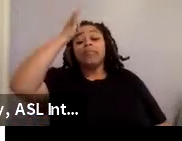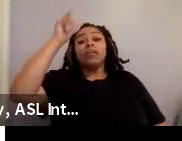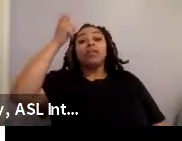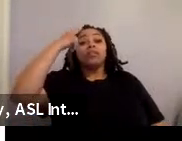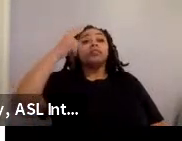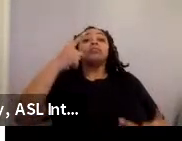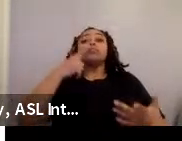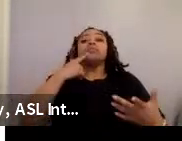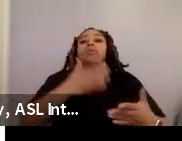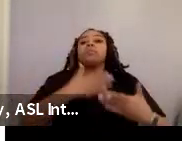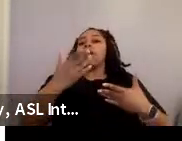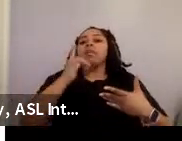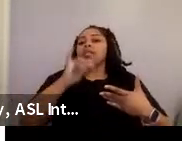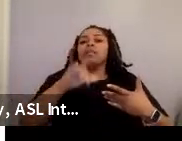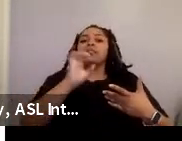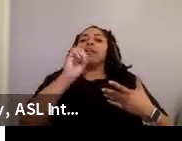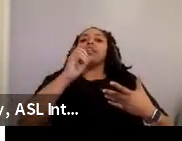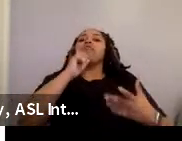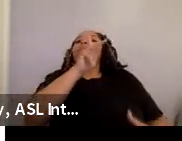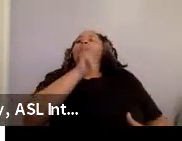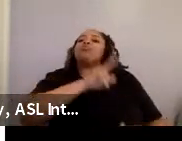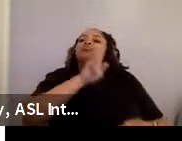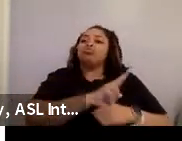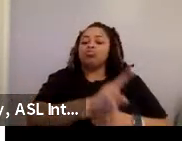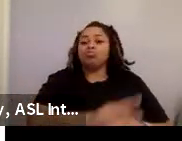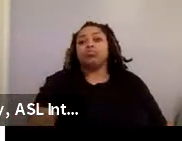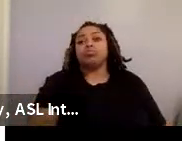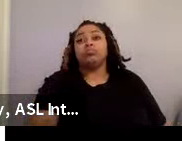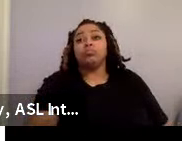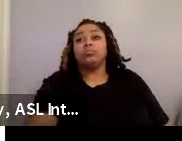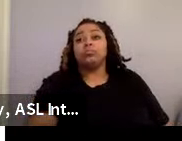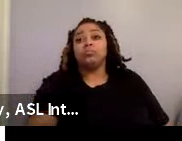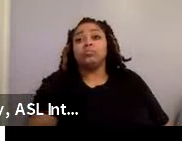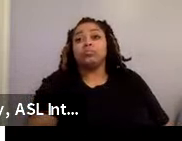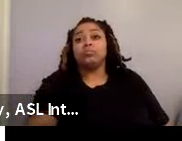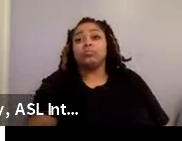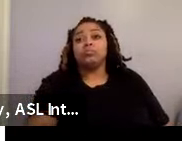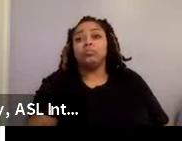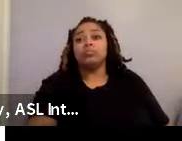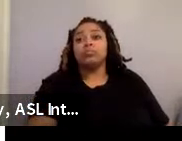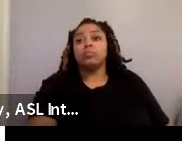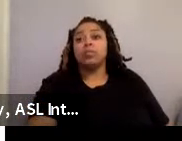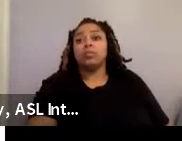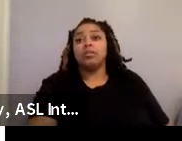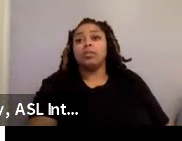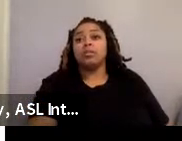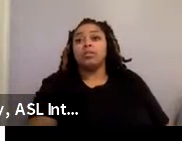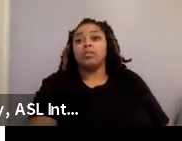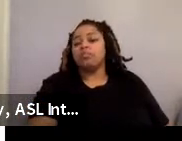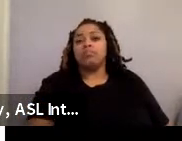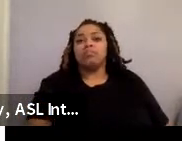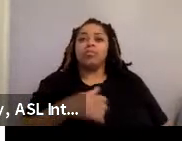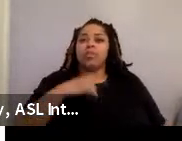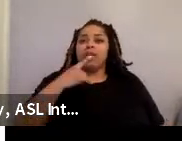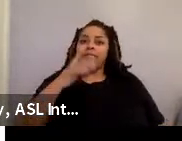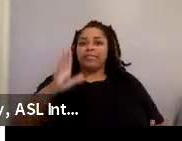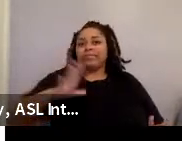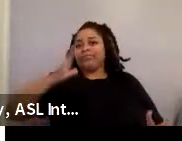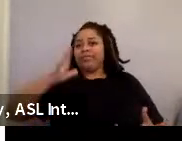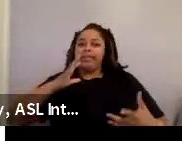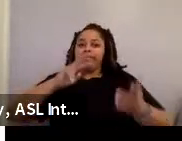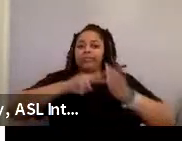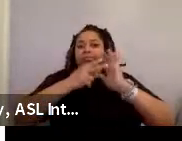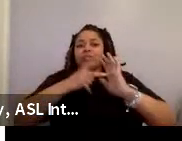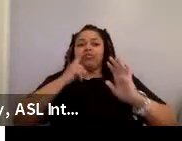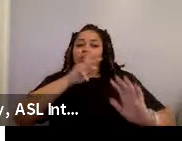things. Nothing's for personal use. We don't have an exotic definition of devices for personal use.